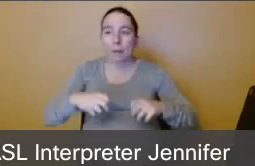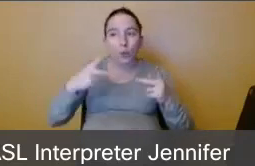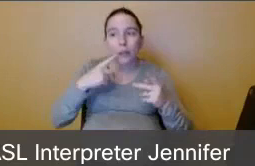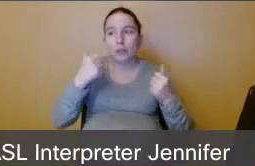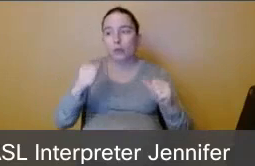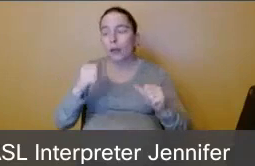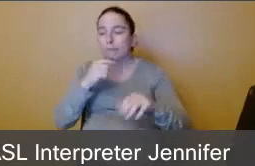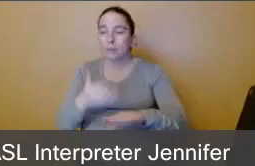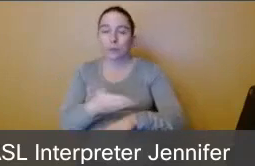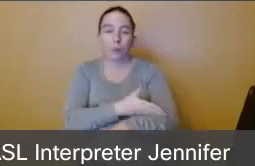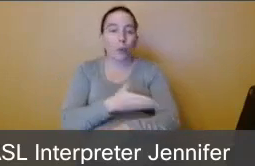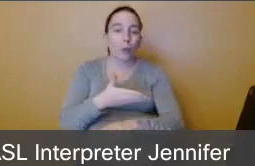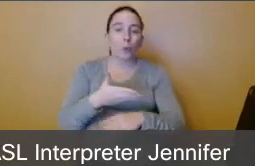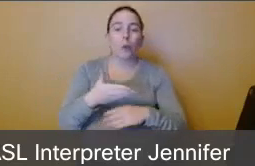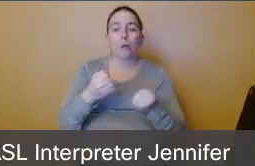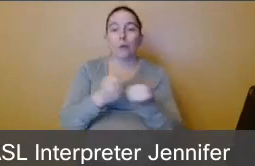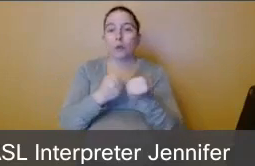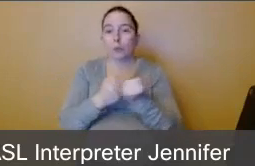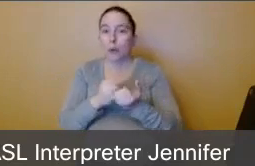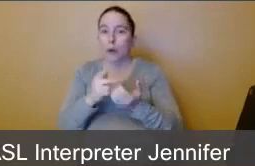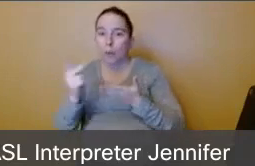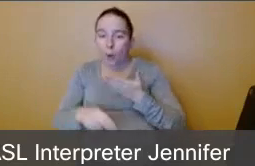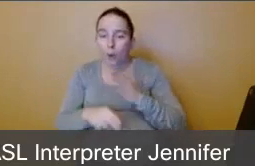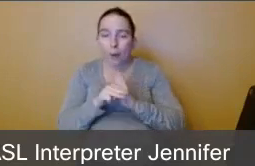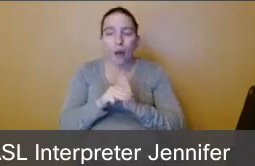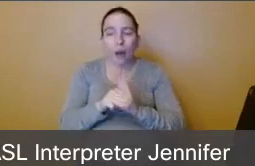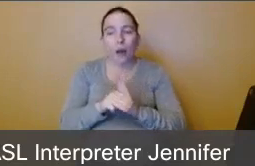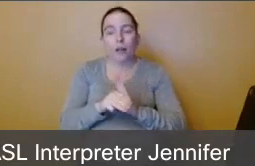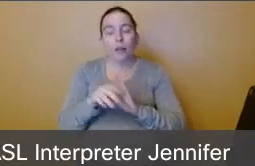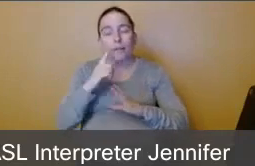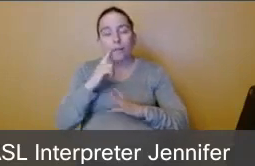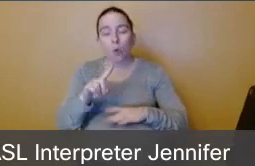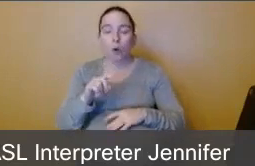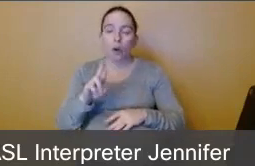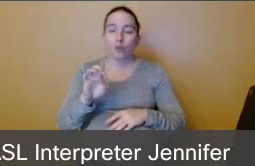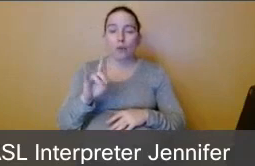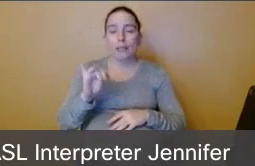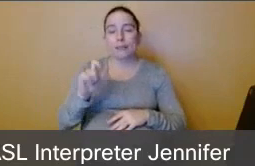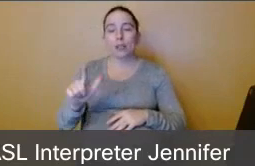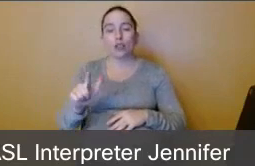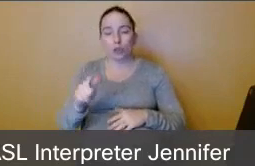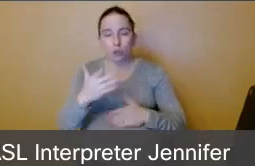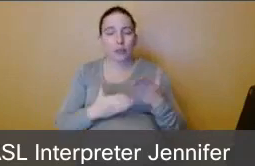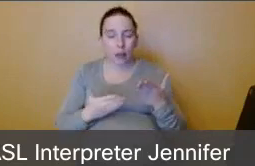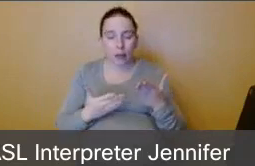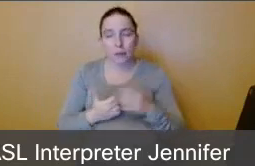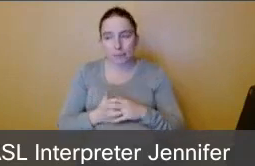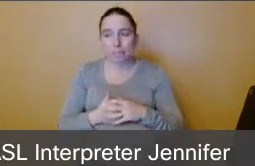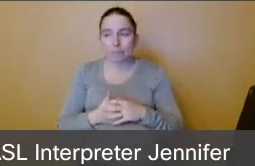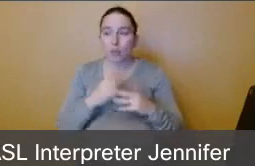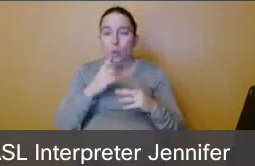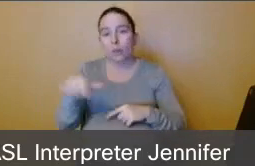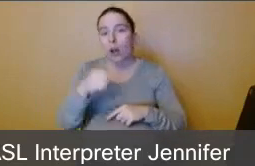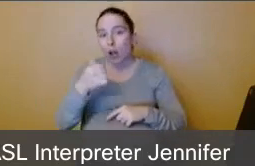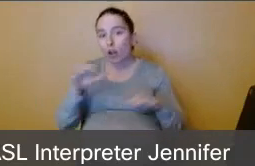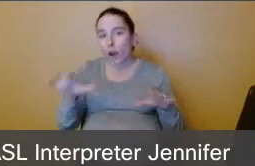improve, supportive program modeling from the residential side of the world, et cetera. So there are other activities here, and I